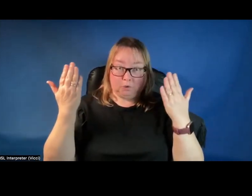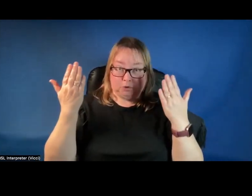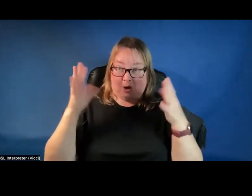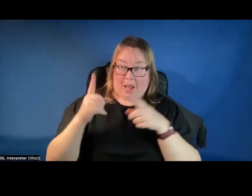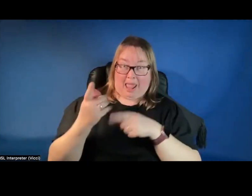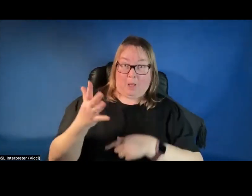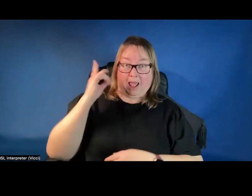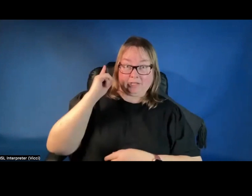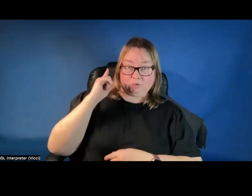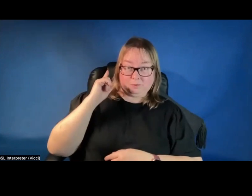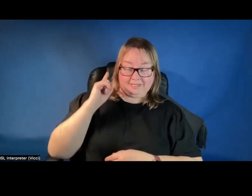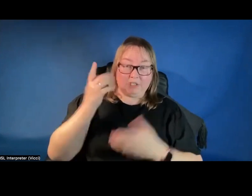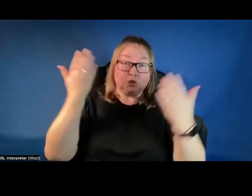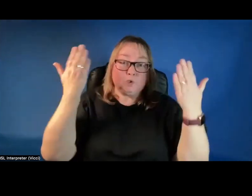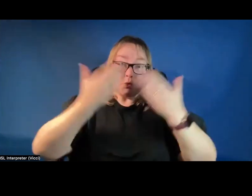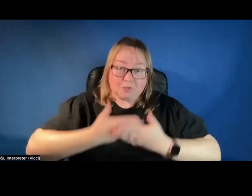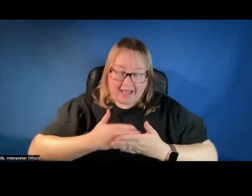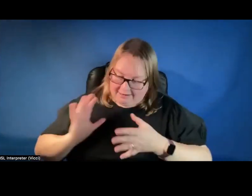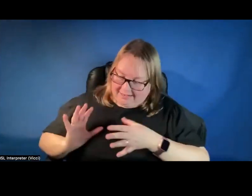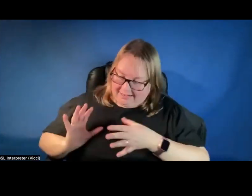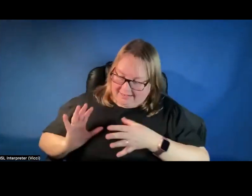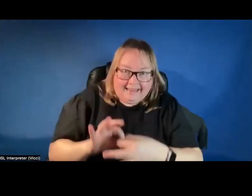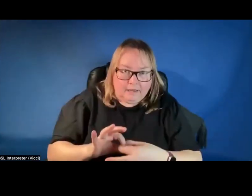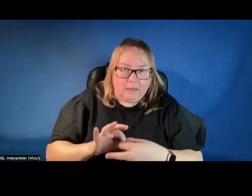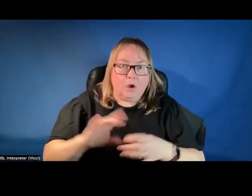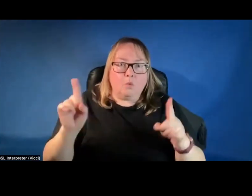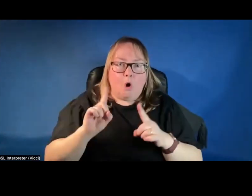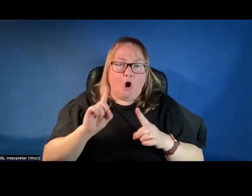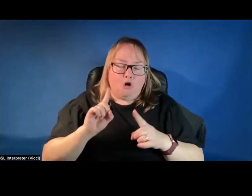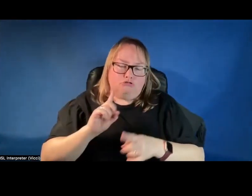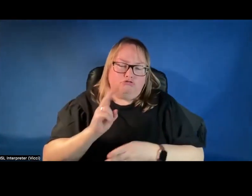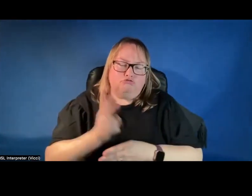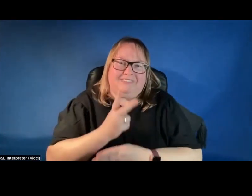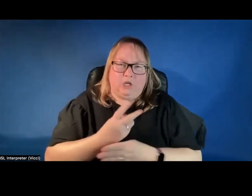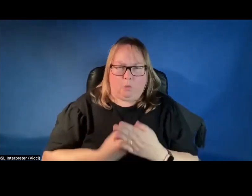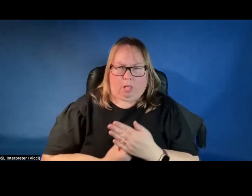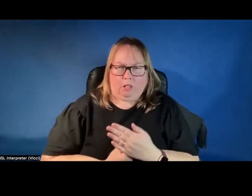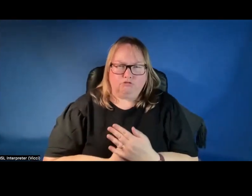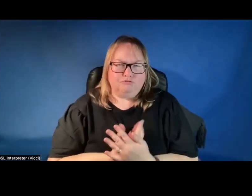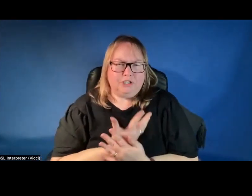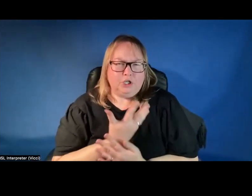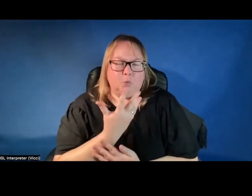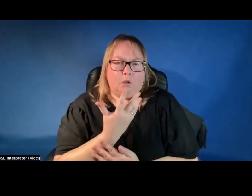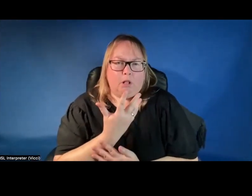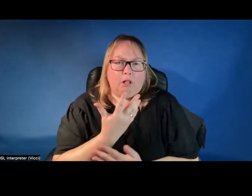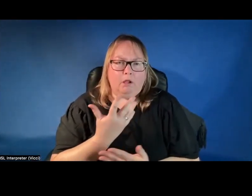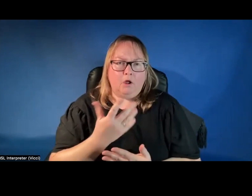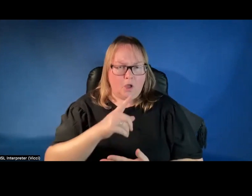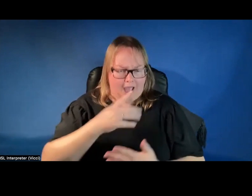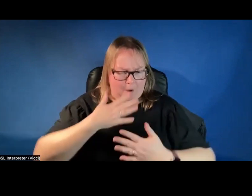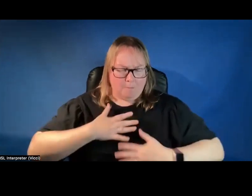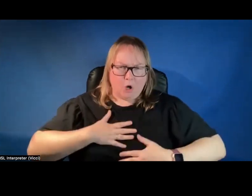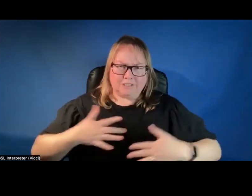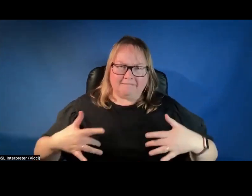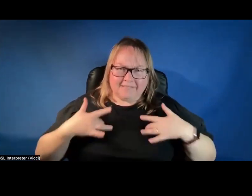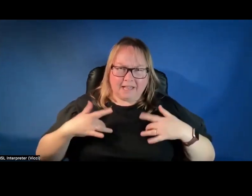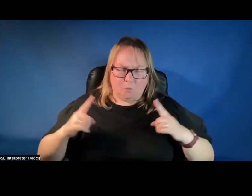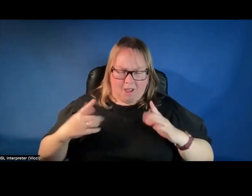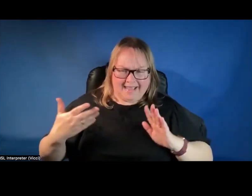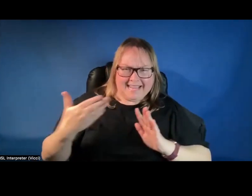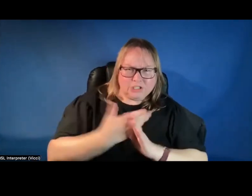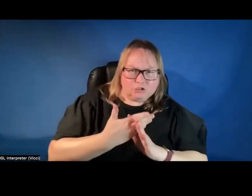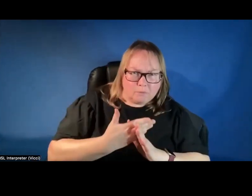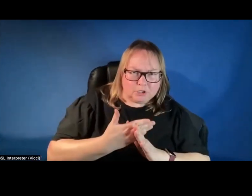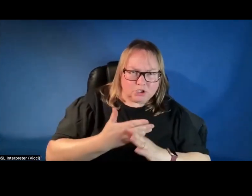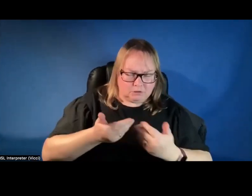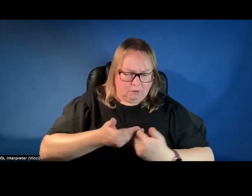of renewal, of kind of these interruptions in our body, and that